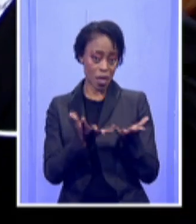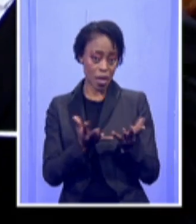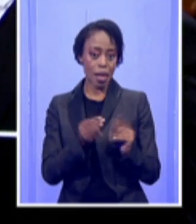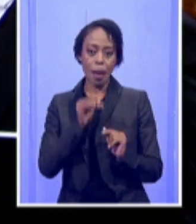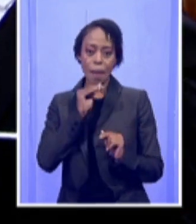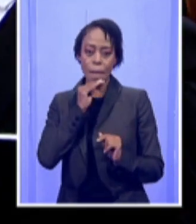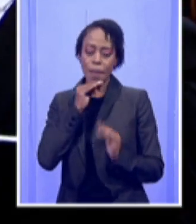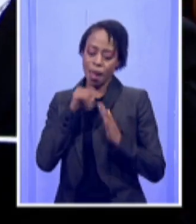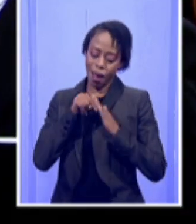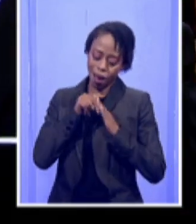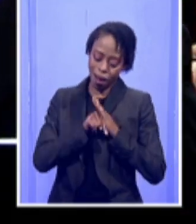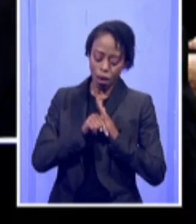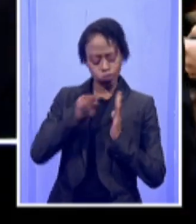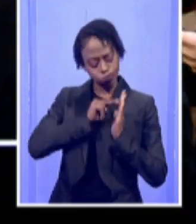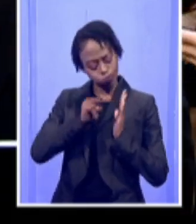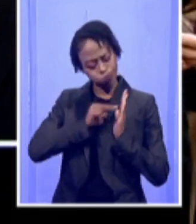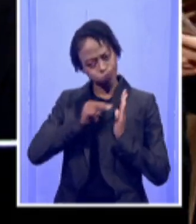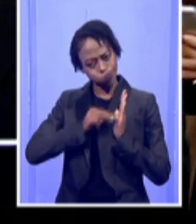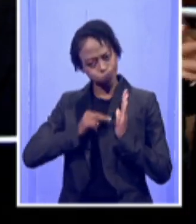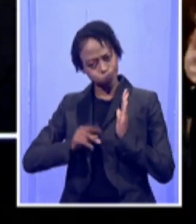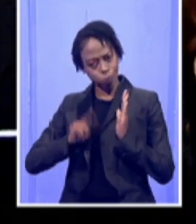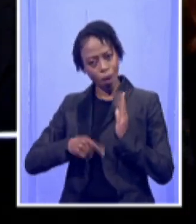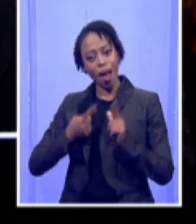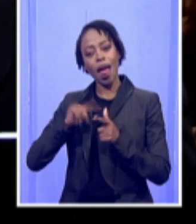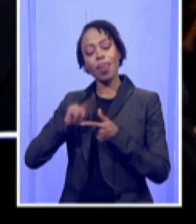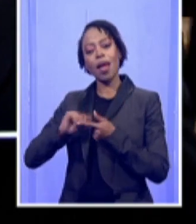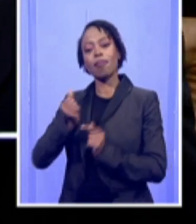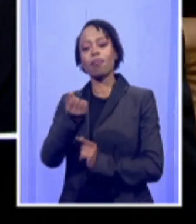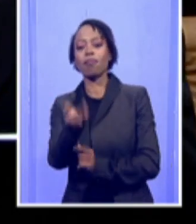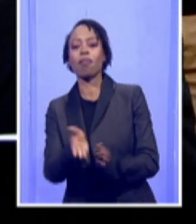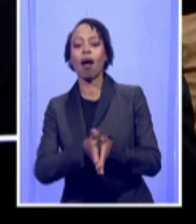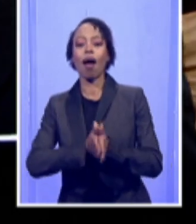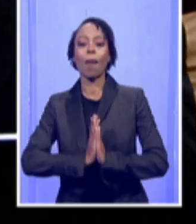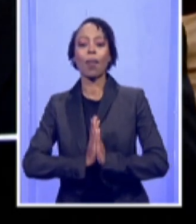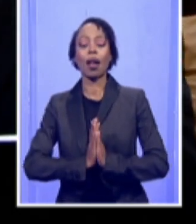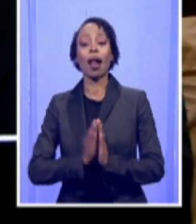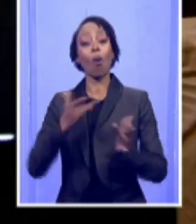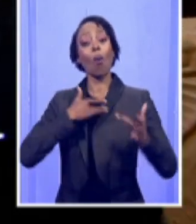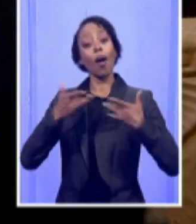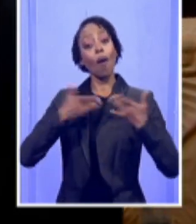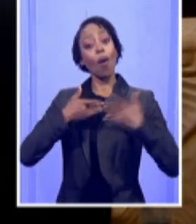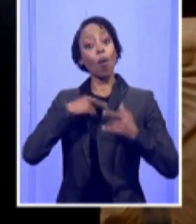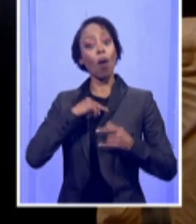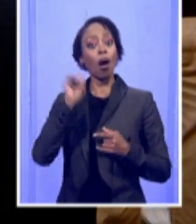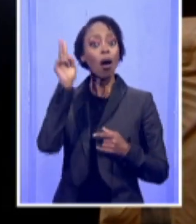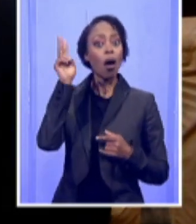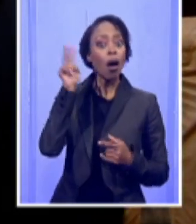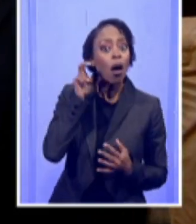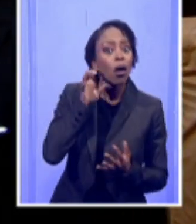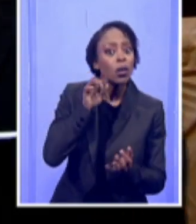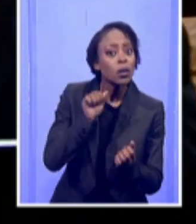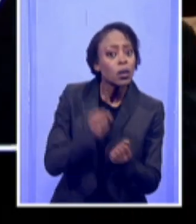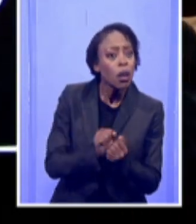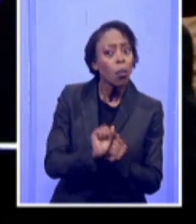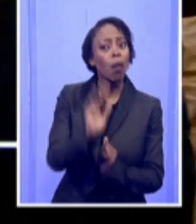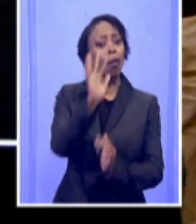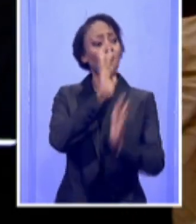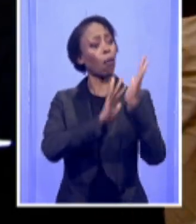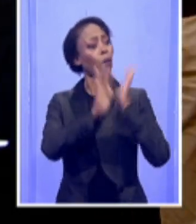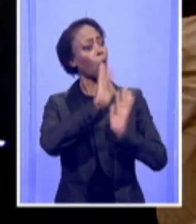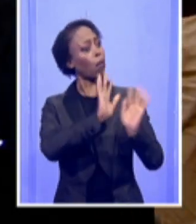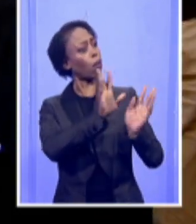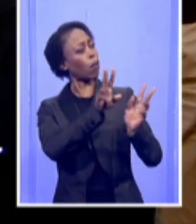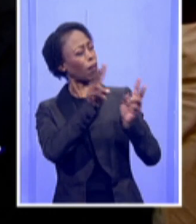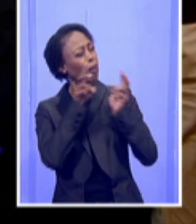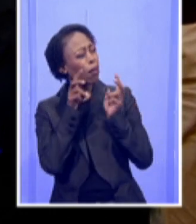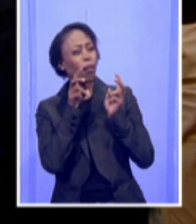full judgment, and then based on that we will file our appeal. Our concern is what we heard from the summary so far is not, in our